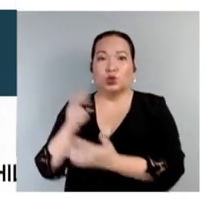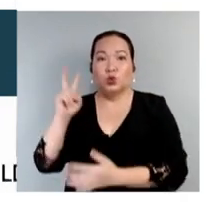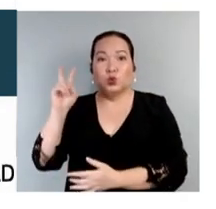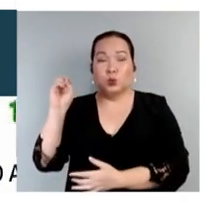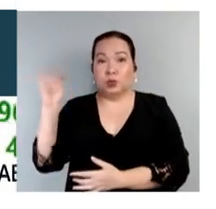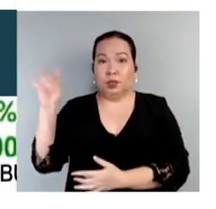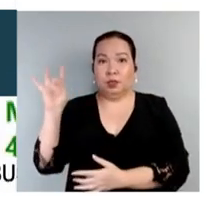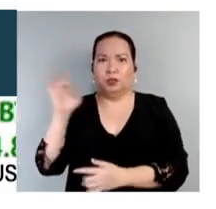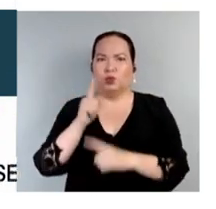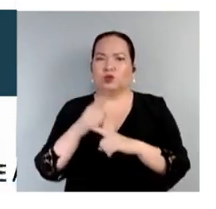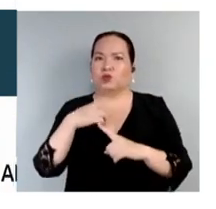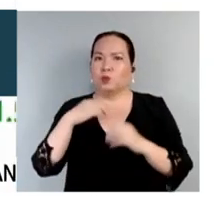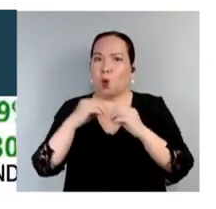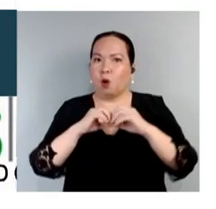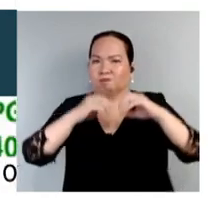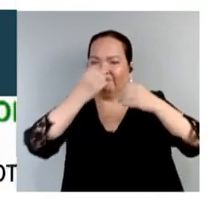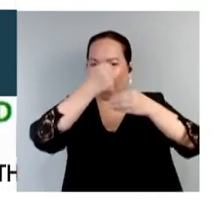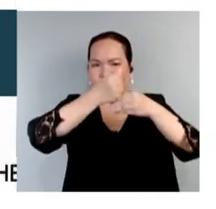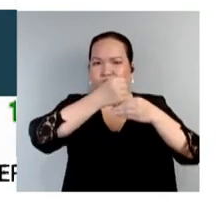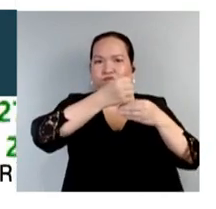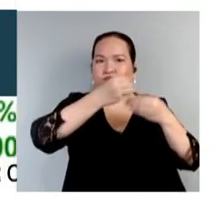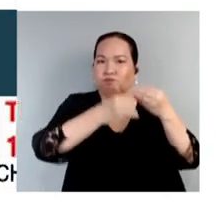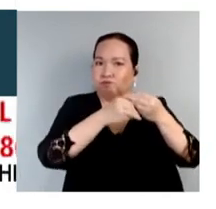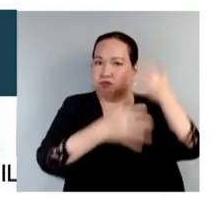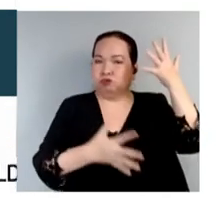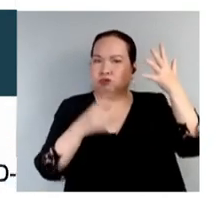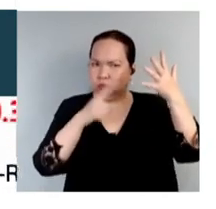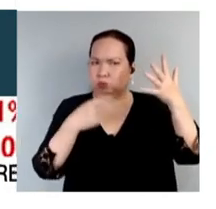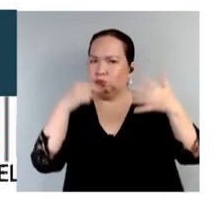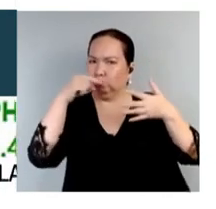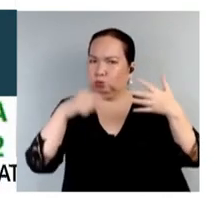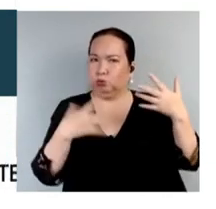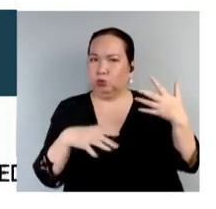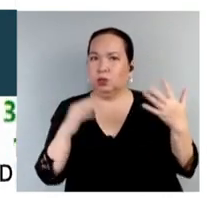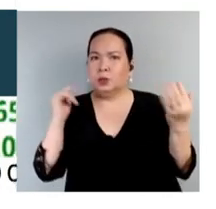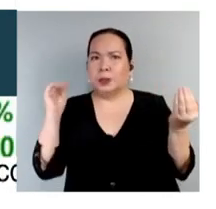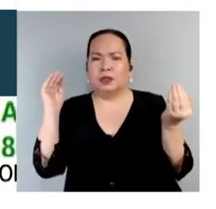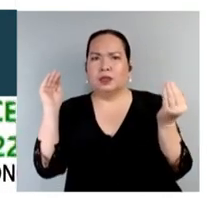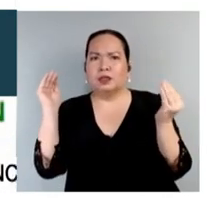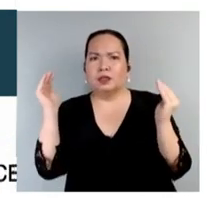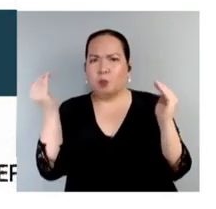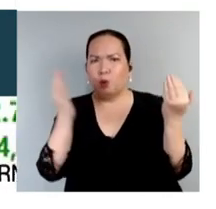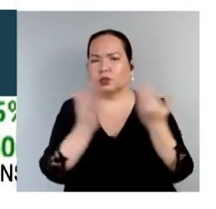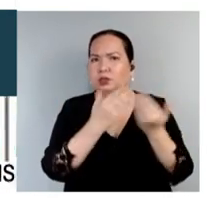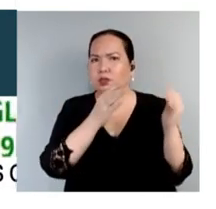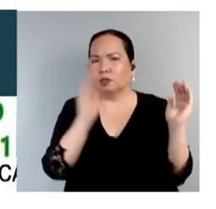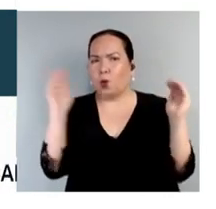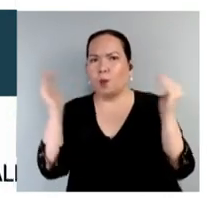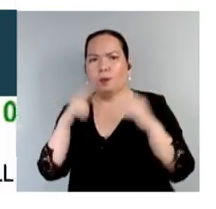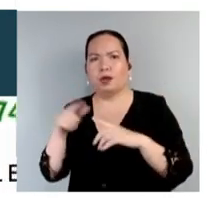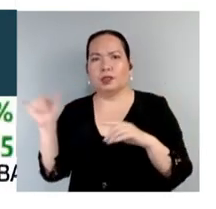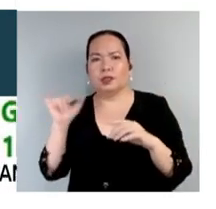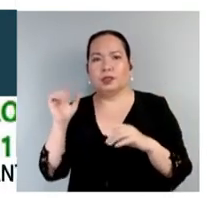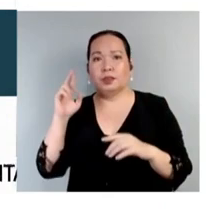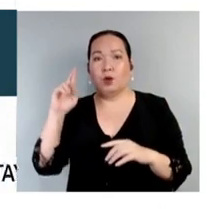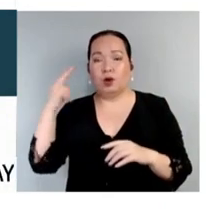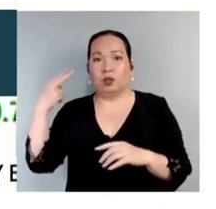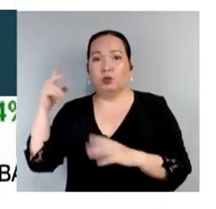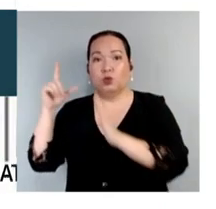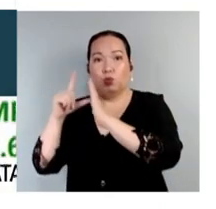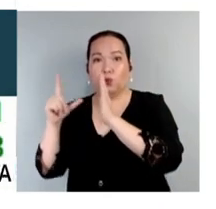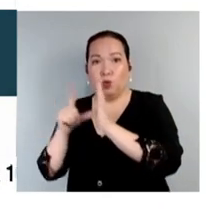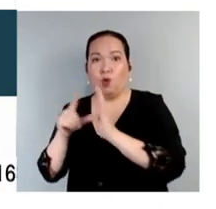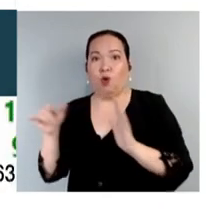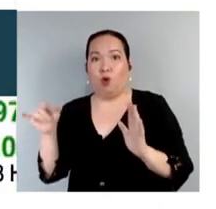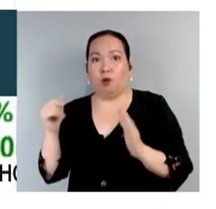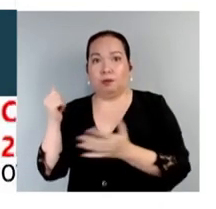more comprehensive, and there's not much really different when the RH law was passed. But of course, the RH law was passed. So